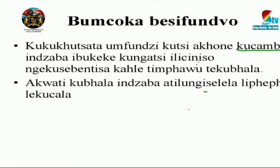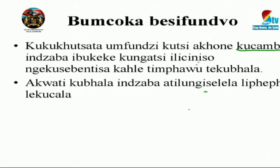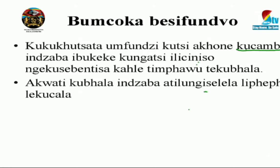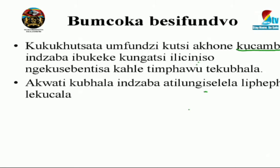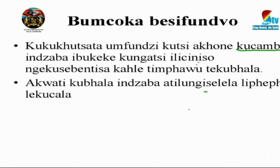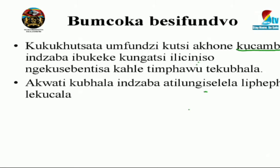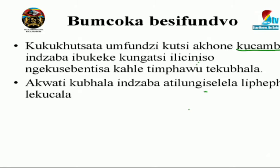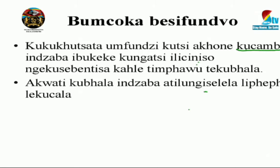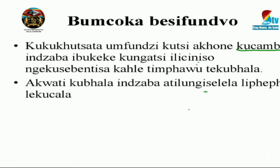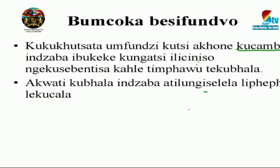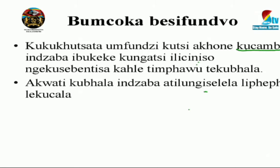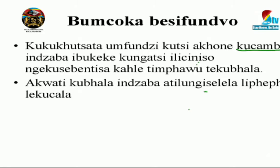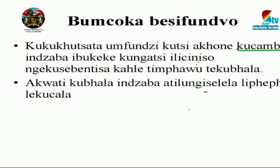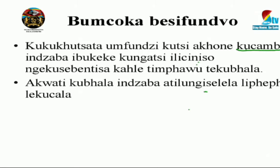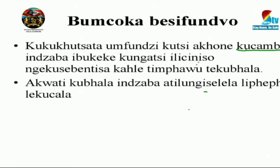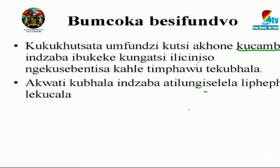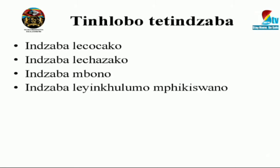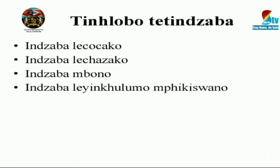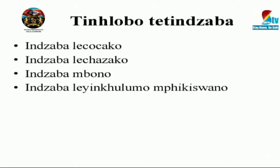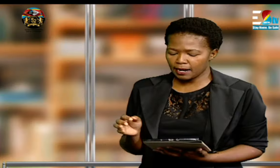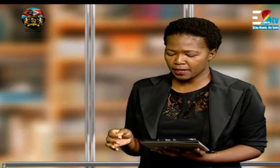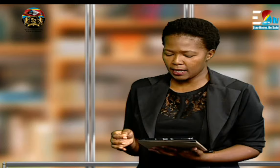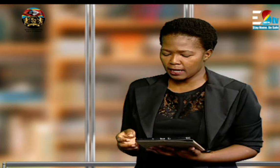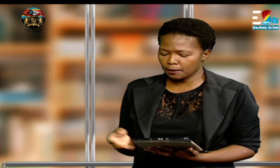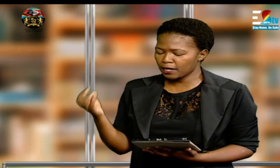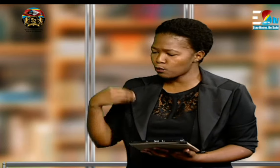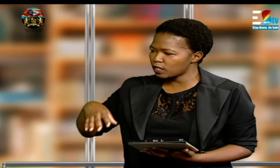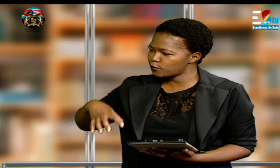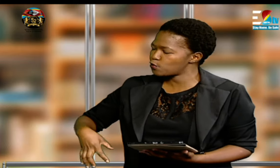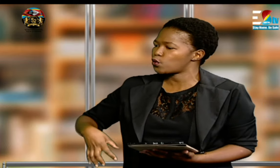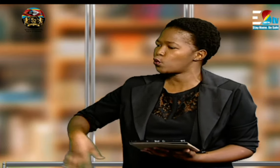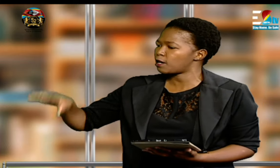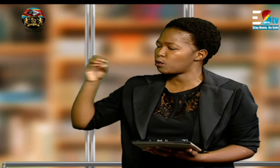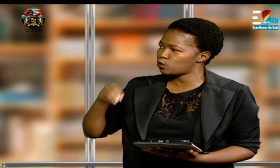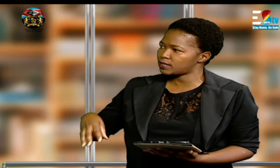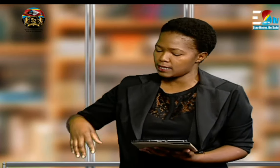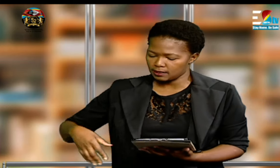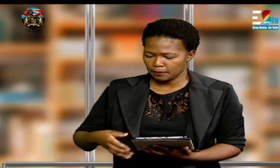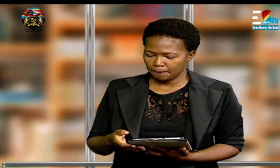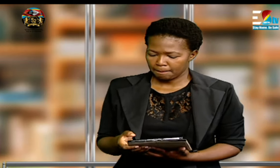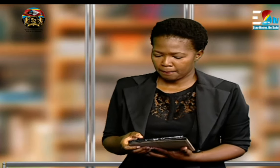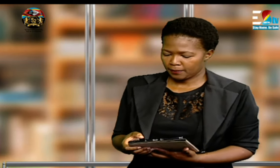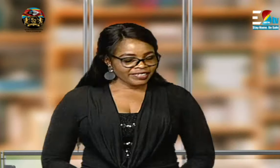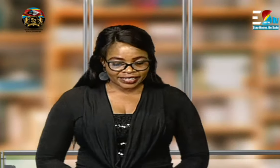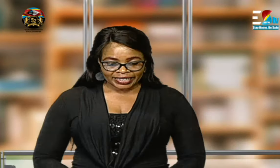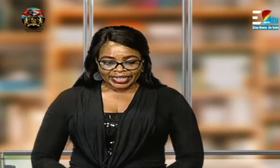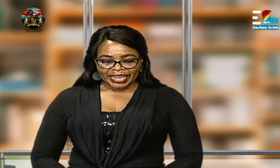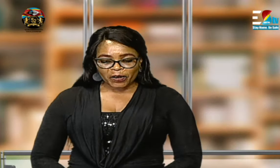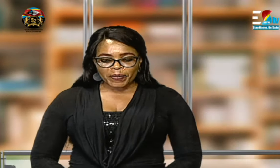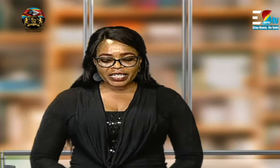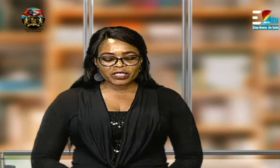ngicela usitsheleke kancane ke ngenhloso yesifundo sanamhla ukuthi ingabe ekupheleni kwalesifundo udabe uhloseni. Ngiyabonga